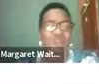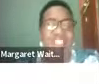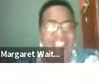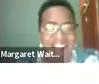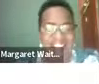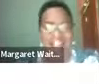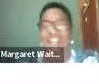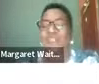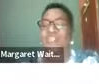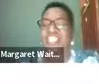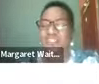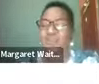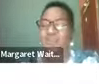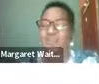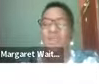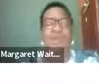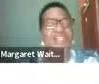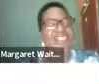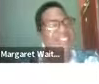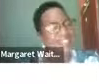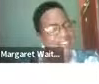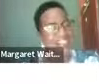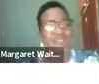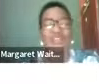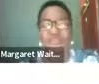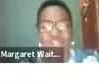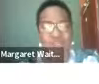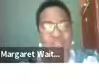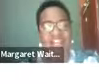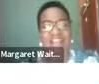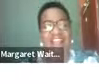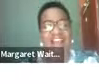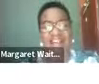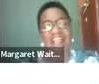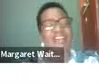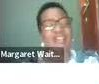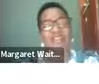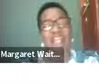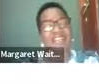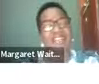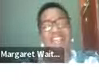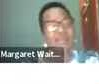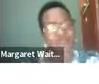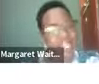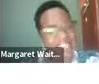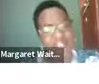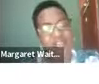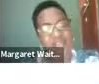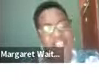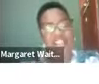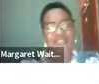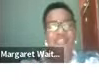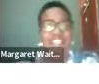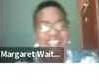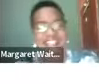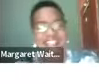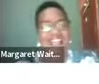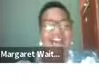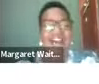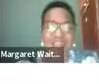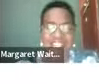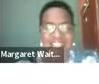out what is it that we need to do? What is it that we should be doing after that? So that even up to 90, the President of the